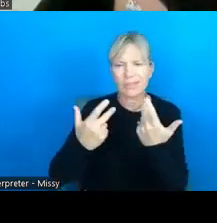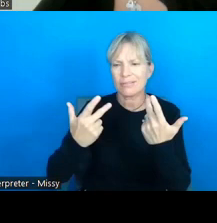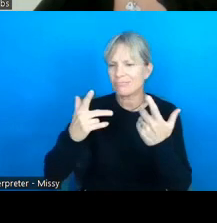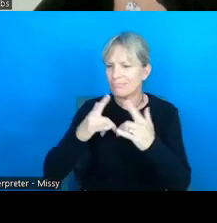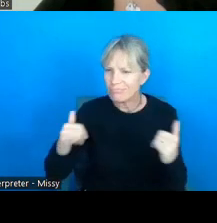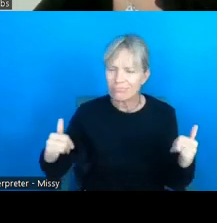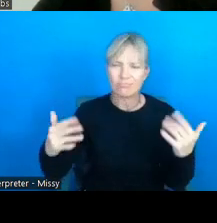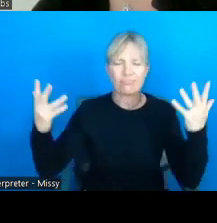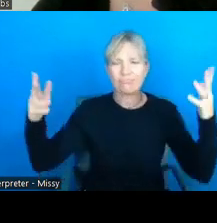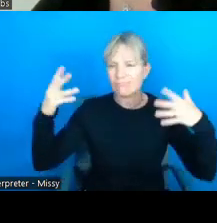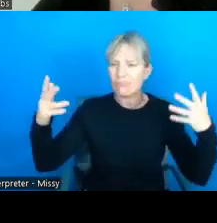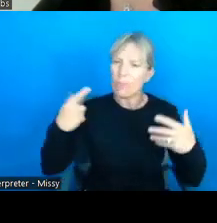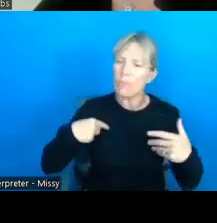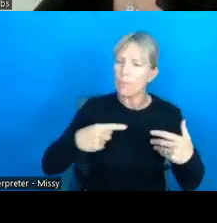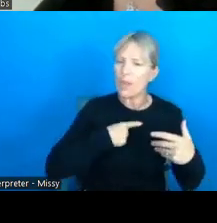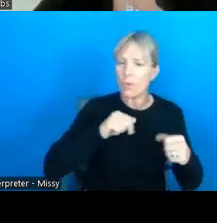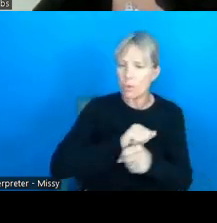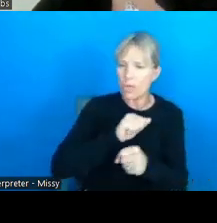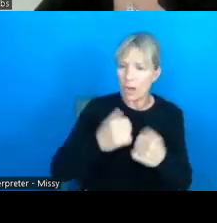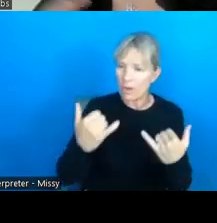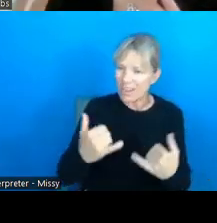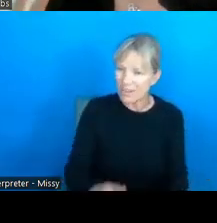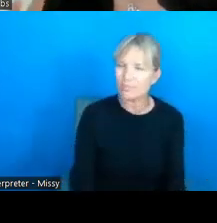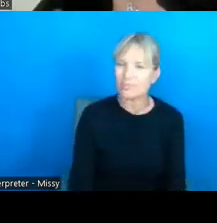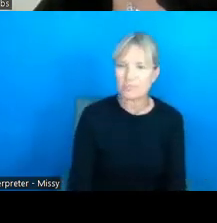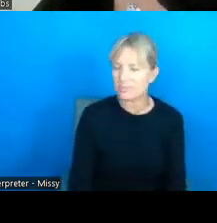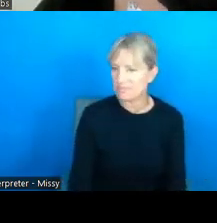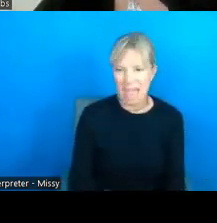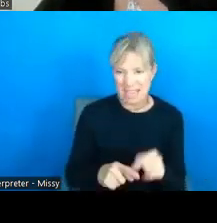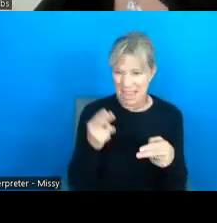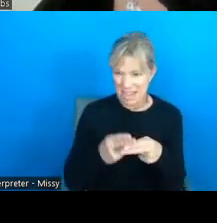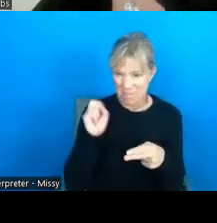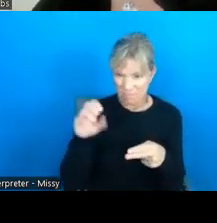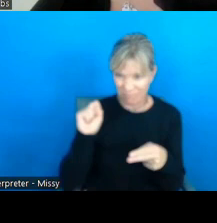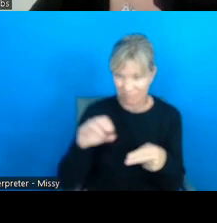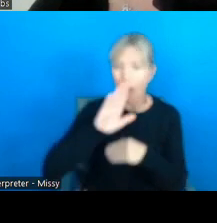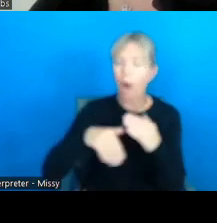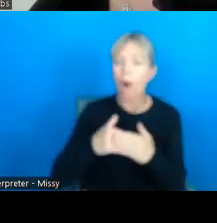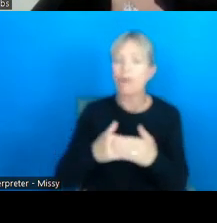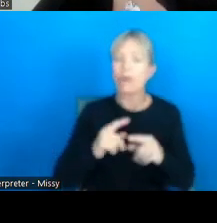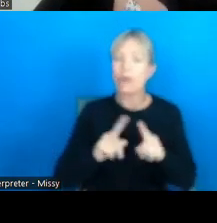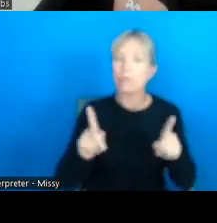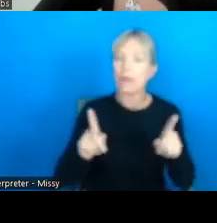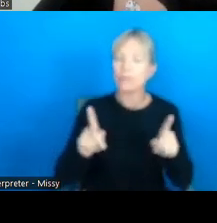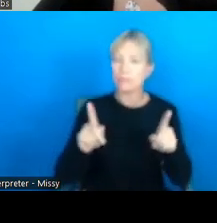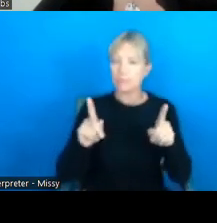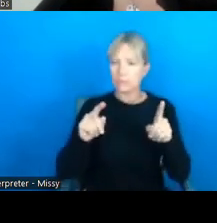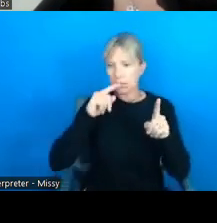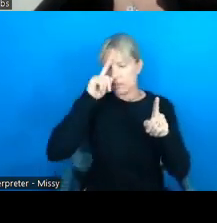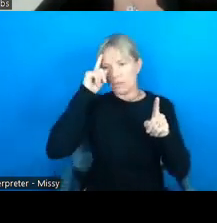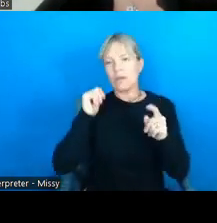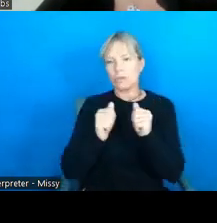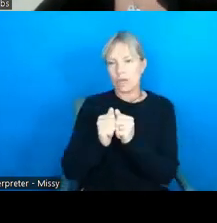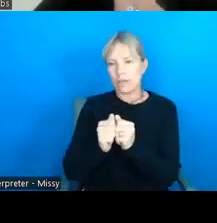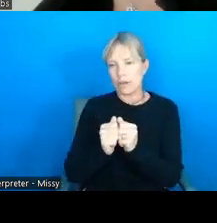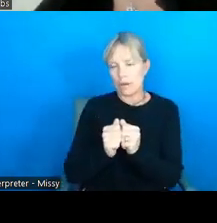advocacy elements that we are working on now, and I can't name them all, but together our collective efforts